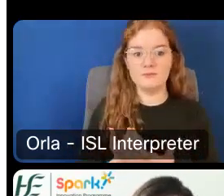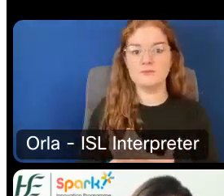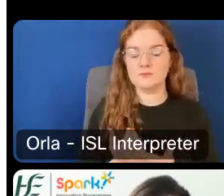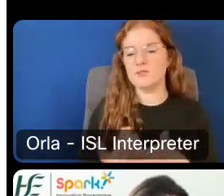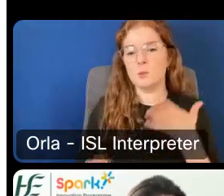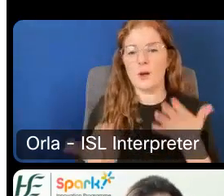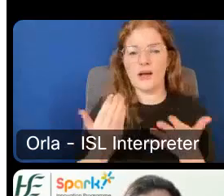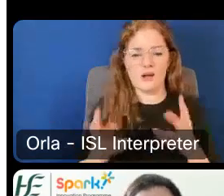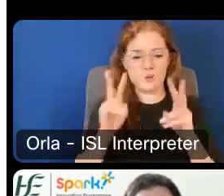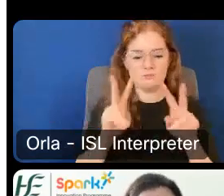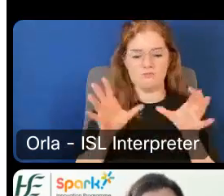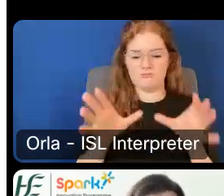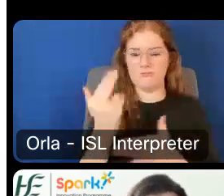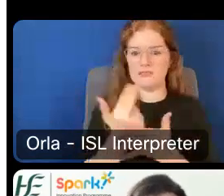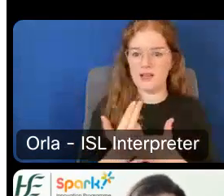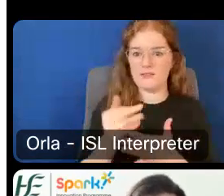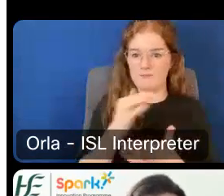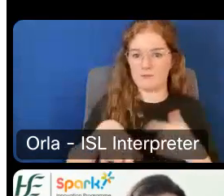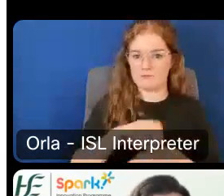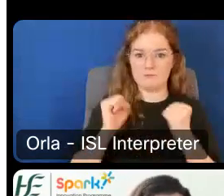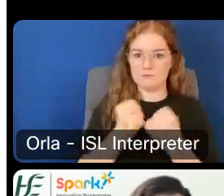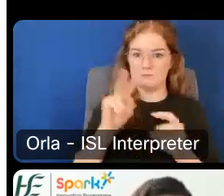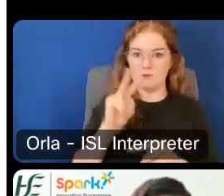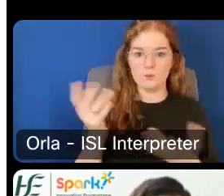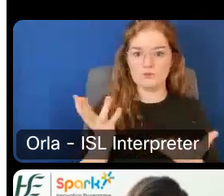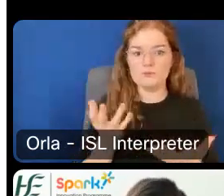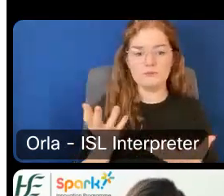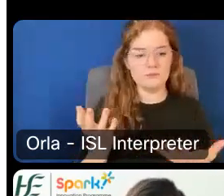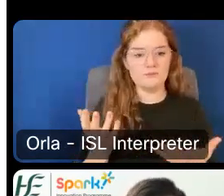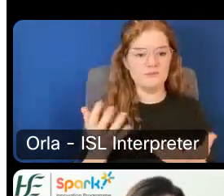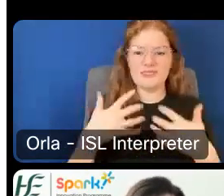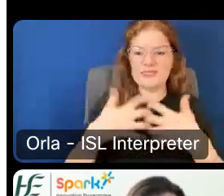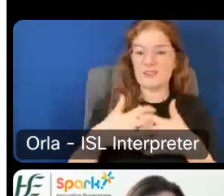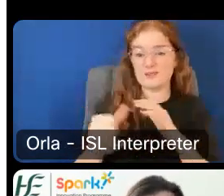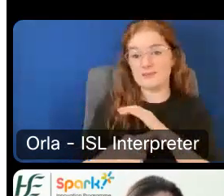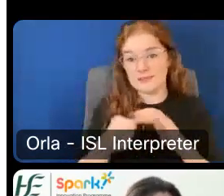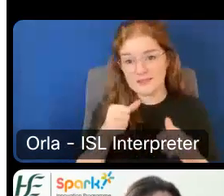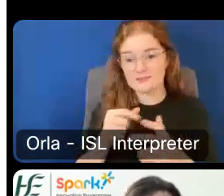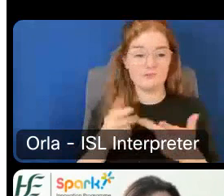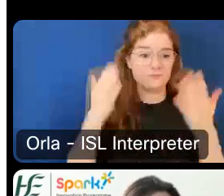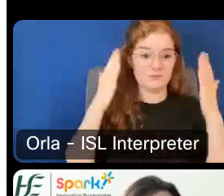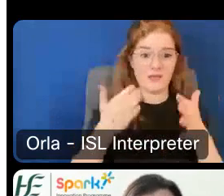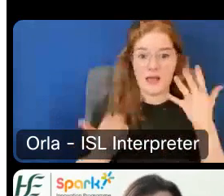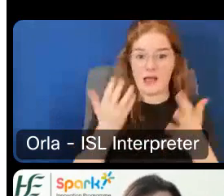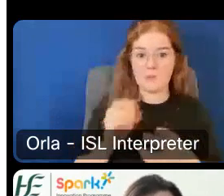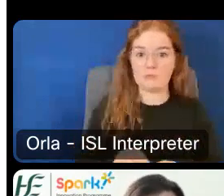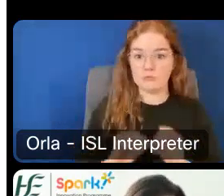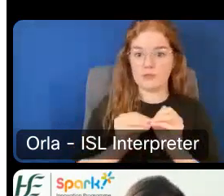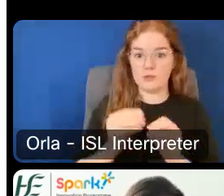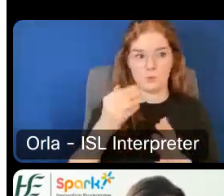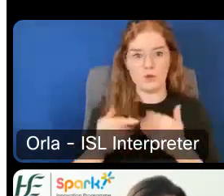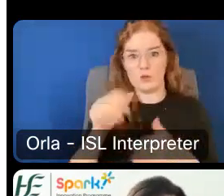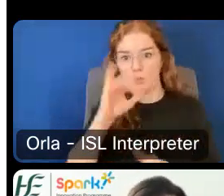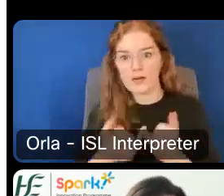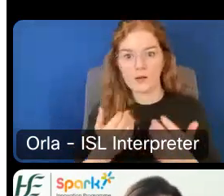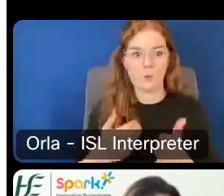look at design, I think, from a society perspective, is that it's a technical skill and it's focused on how a product looks and